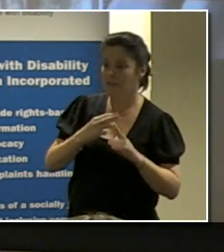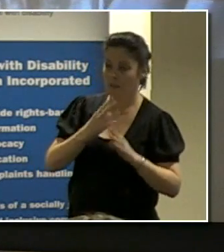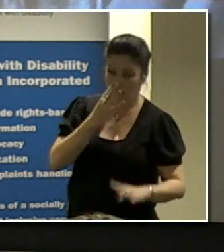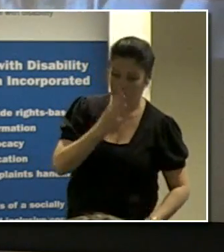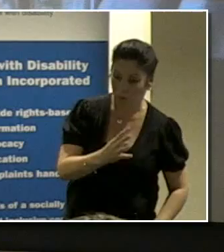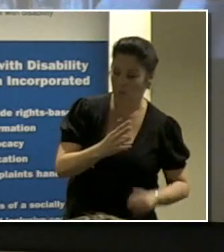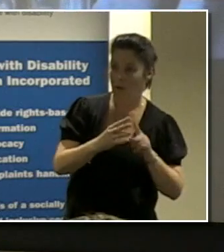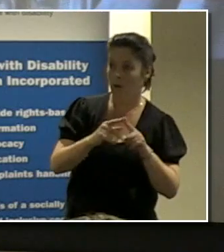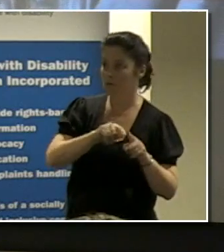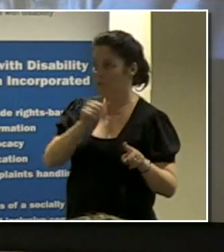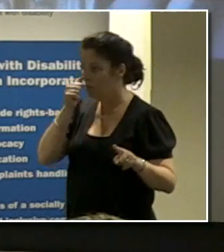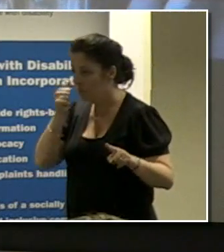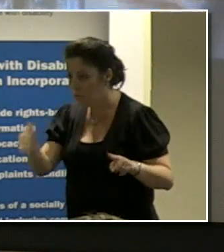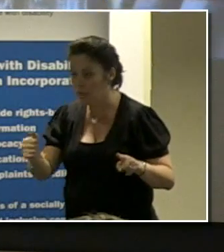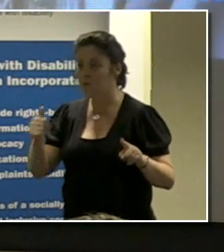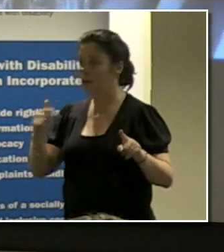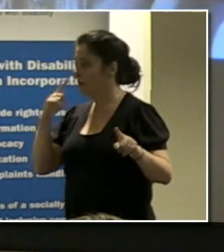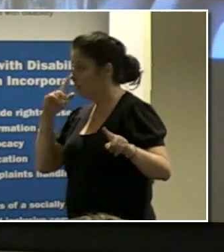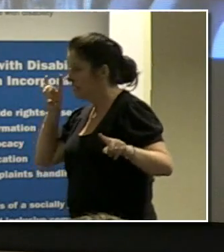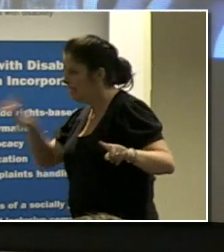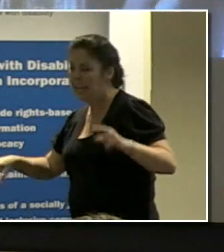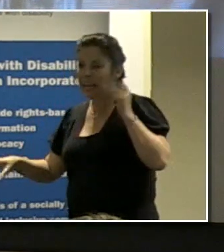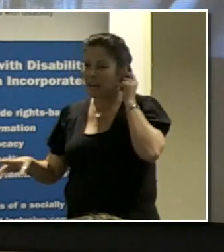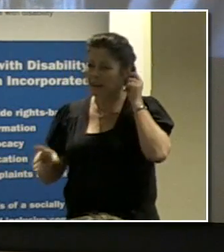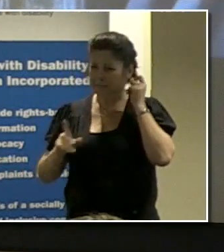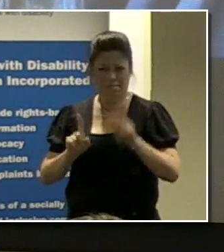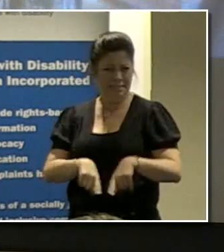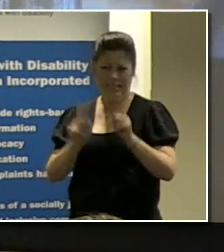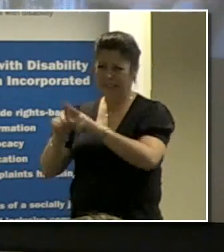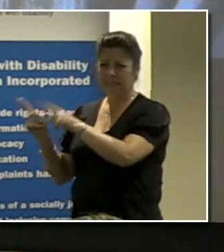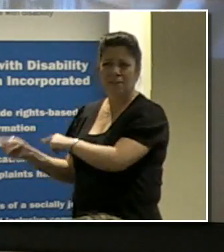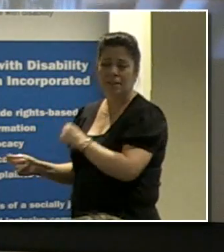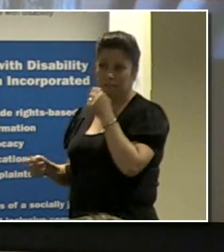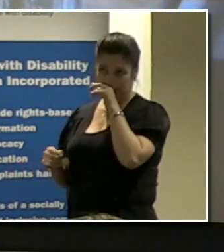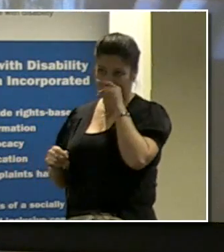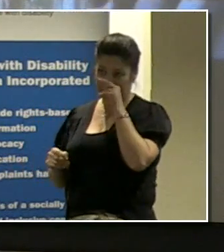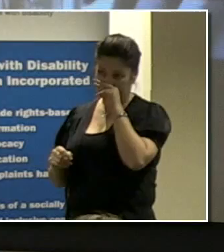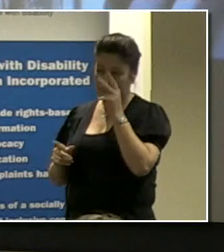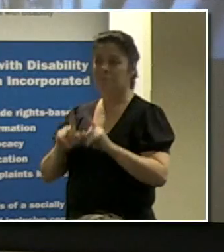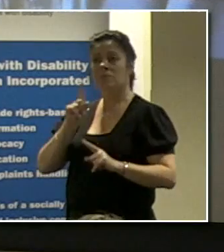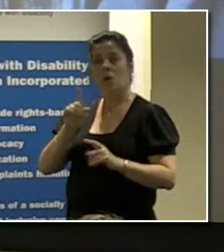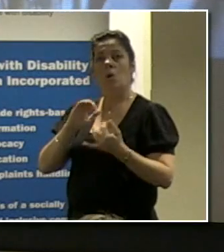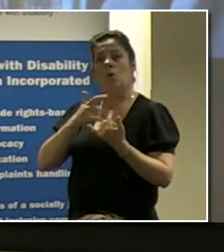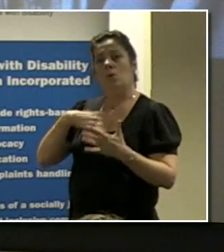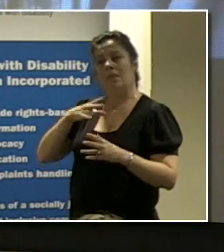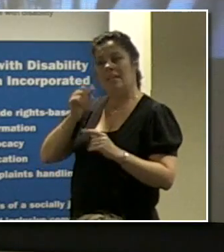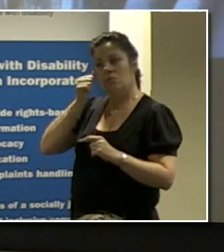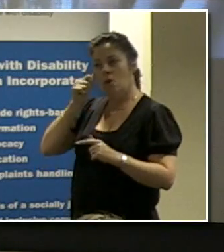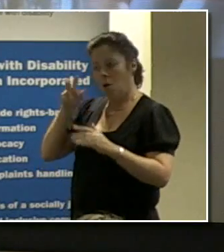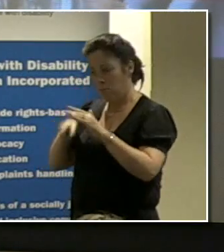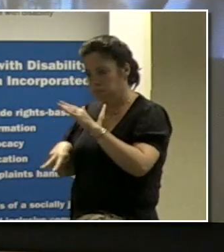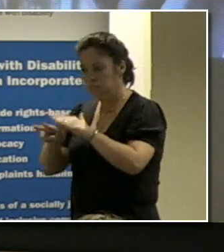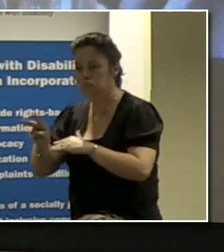to a 10-year-old or 12-year-old is not the same. And you need to know the way in which supports will change over